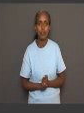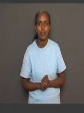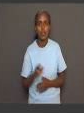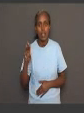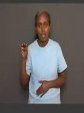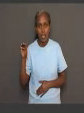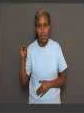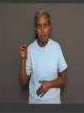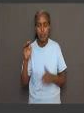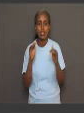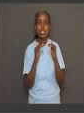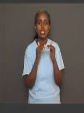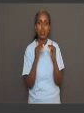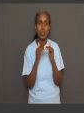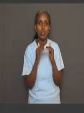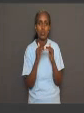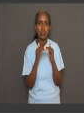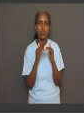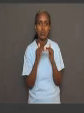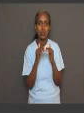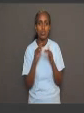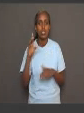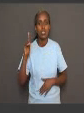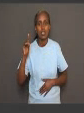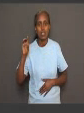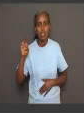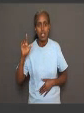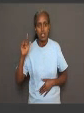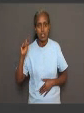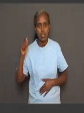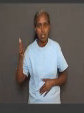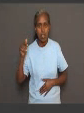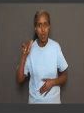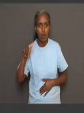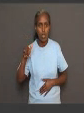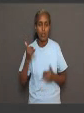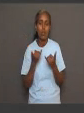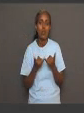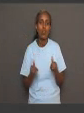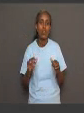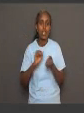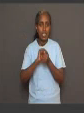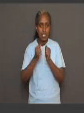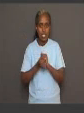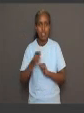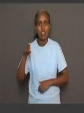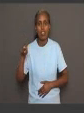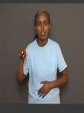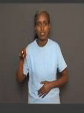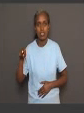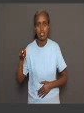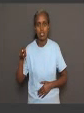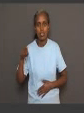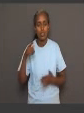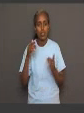M is equal to delta y over delta x, which